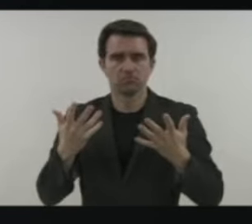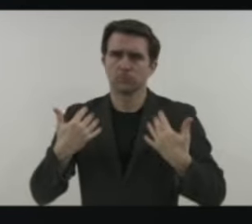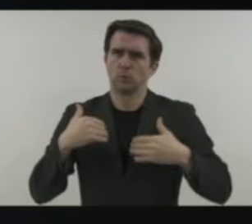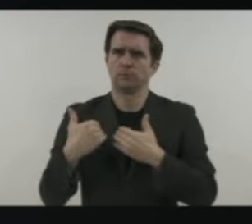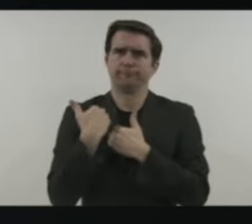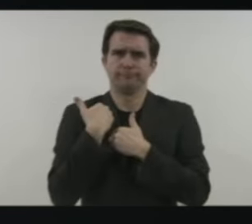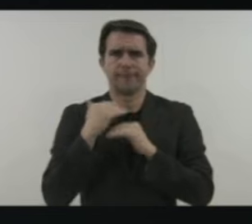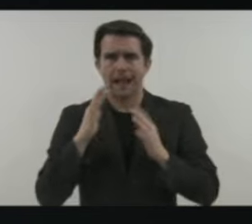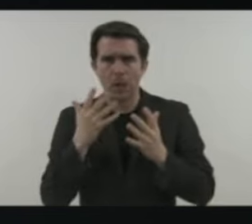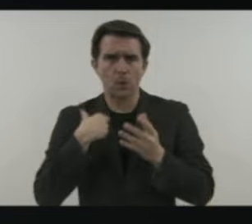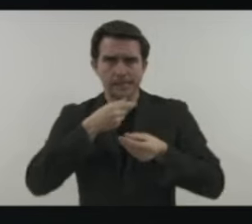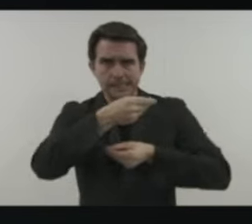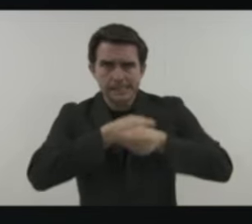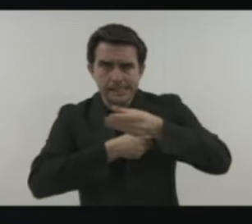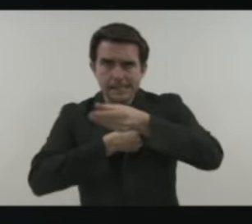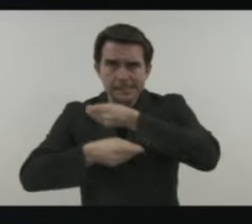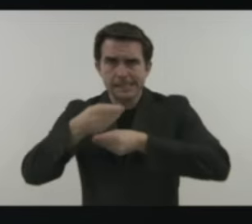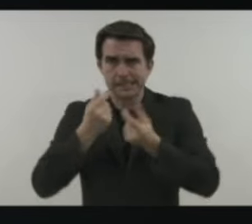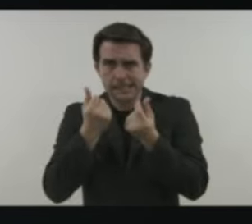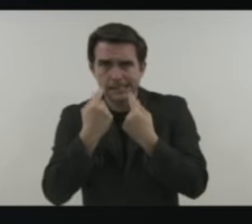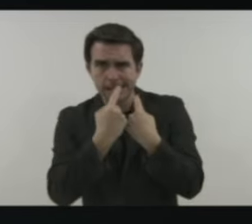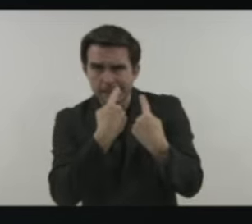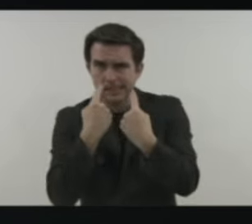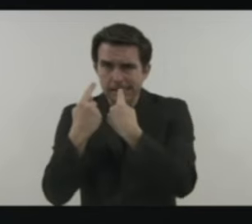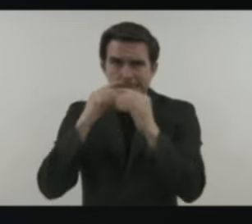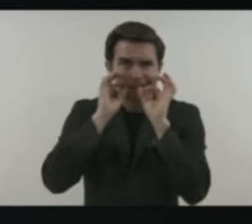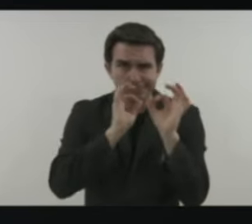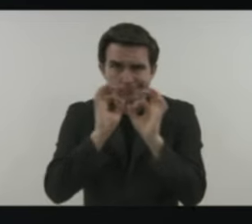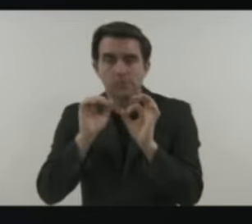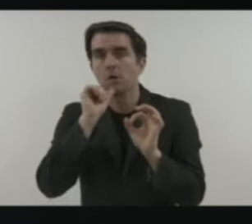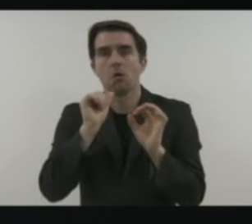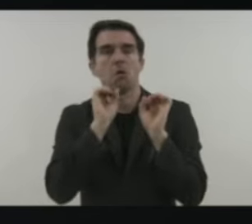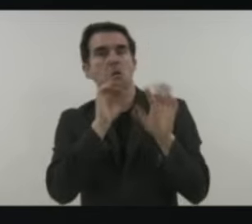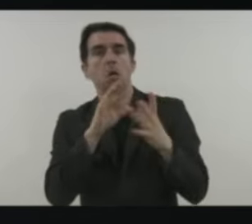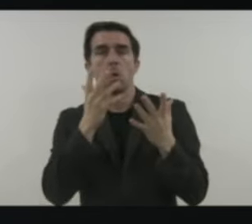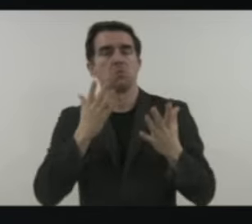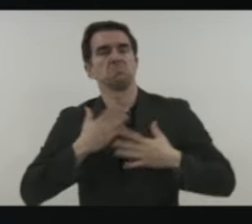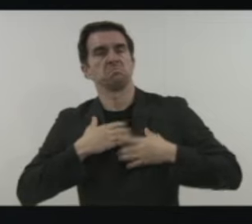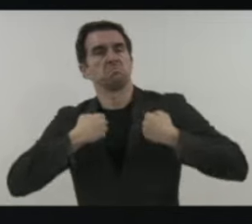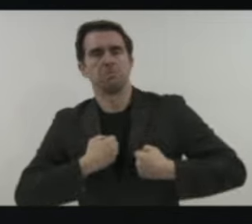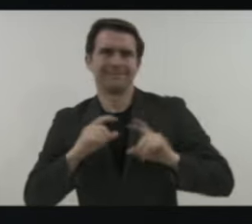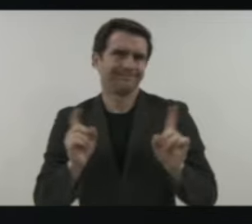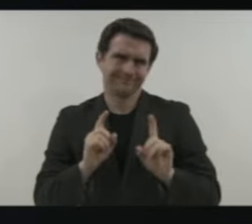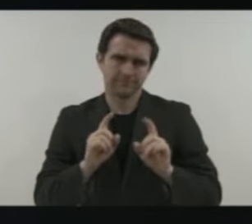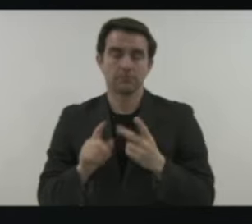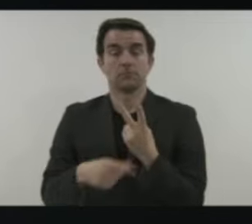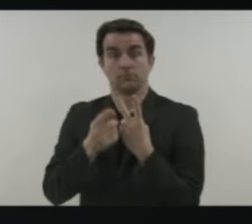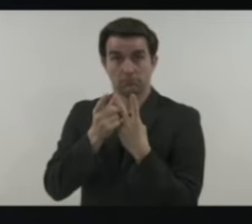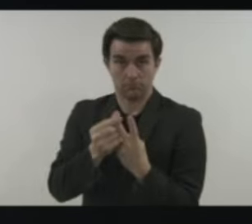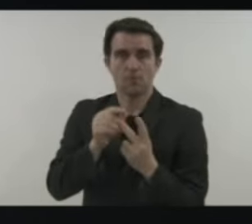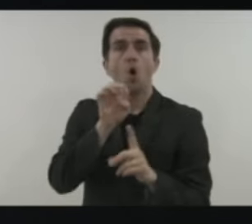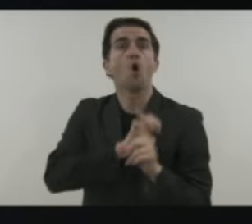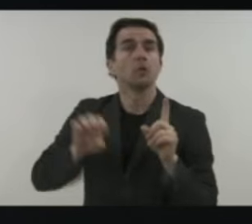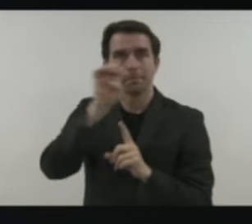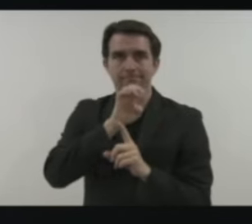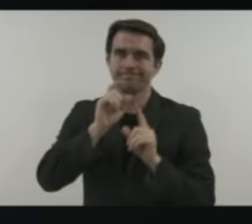targets that in truth get limited scrutiny and enjoy limited legitimacy. We learned this lesson when we tried